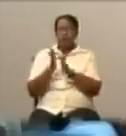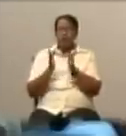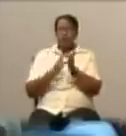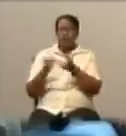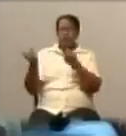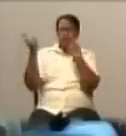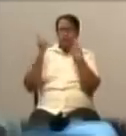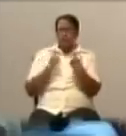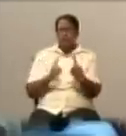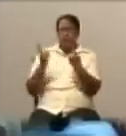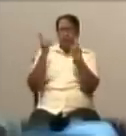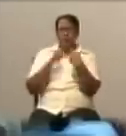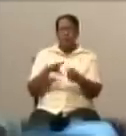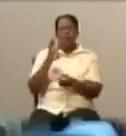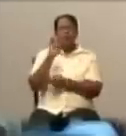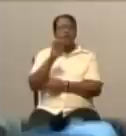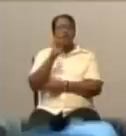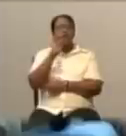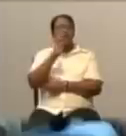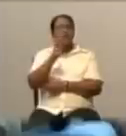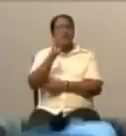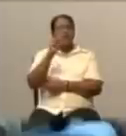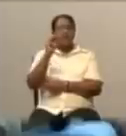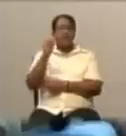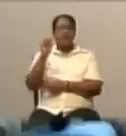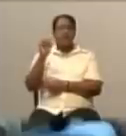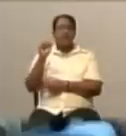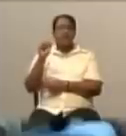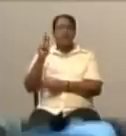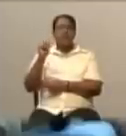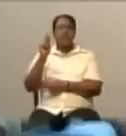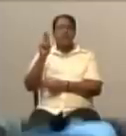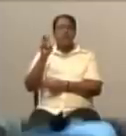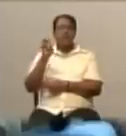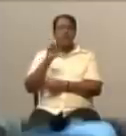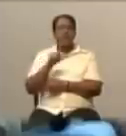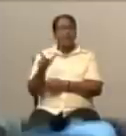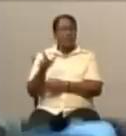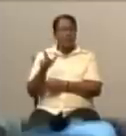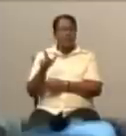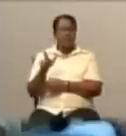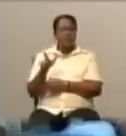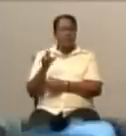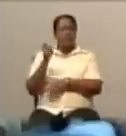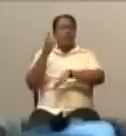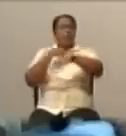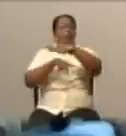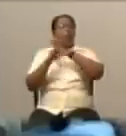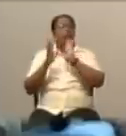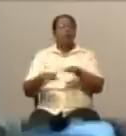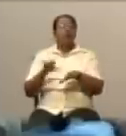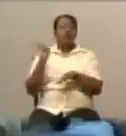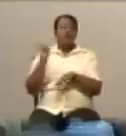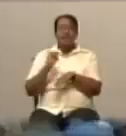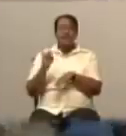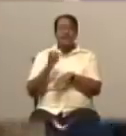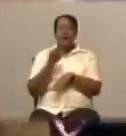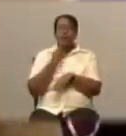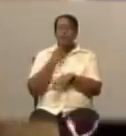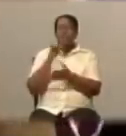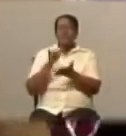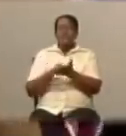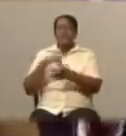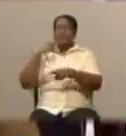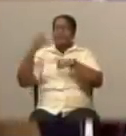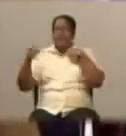the prophet Isaiah, through the meditation of the reading of the prophet Isaiah, we become more aware of